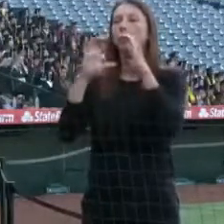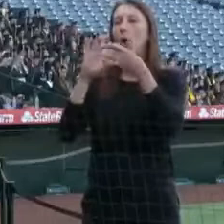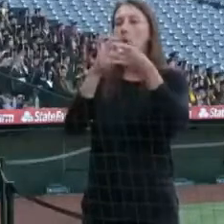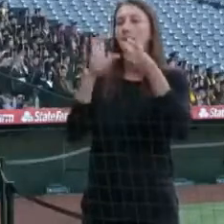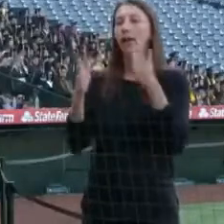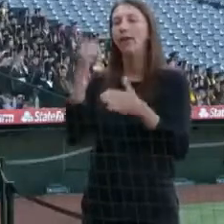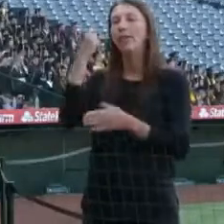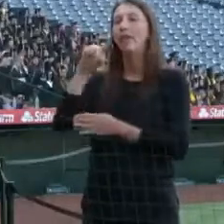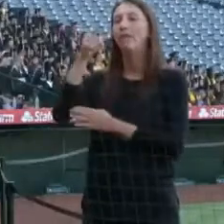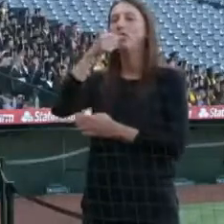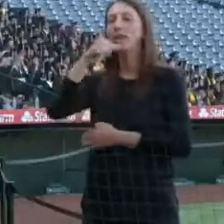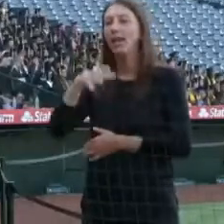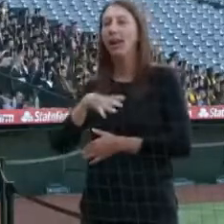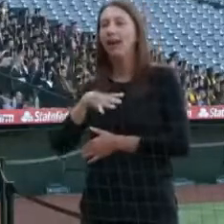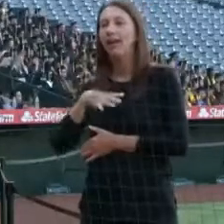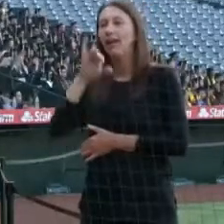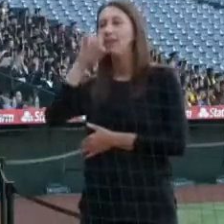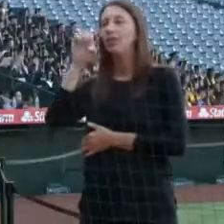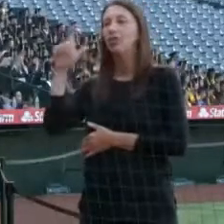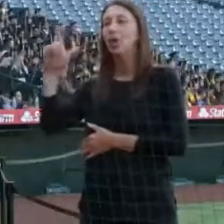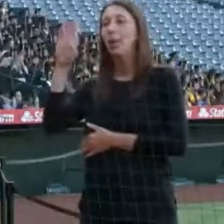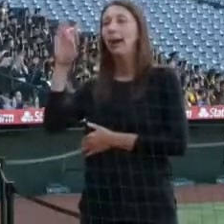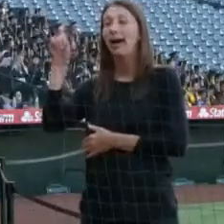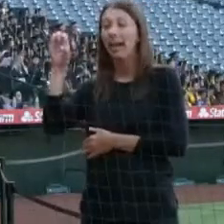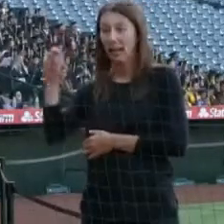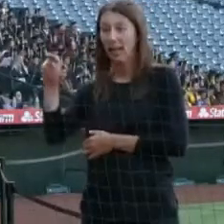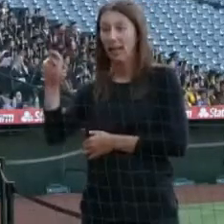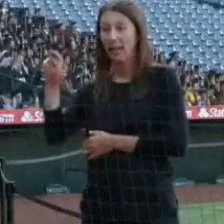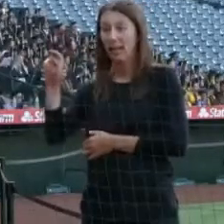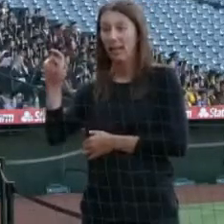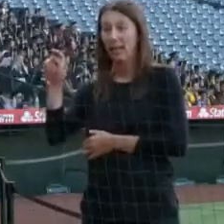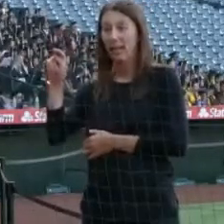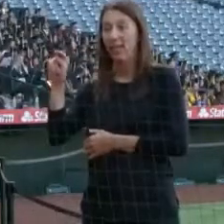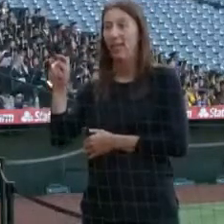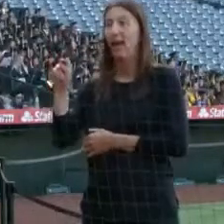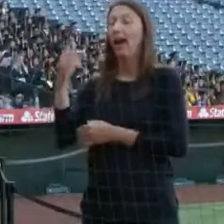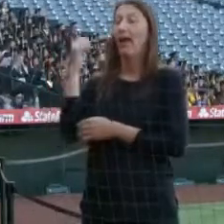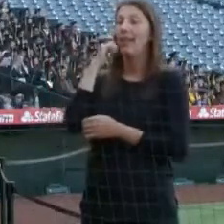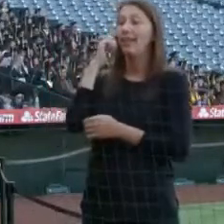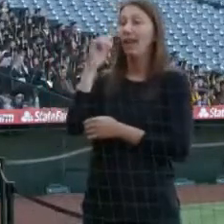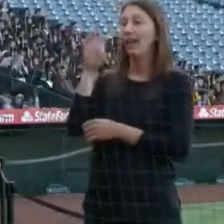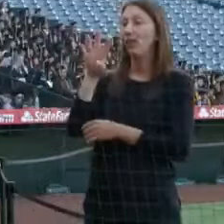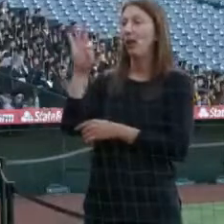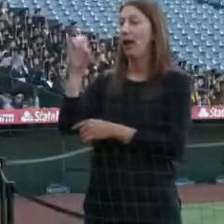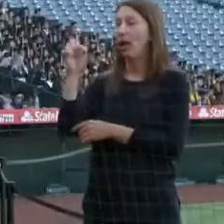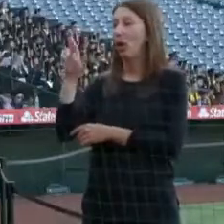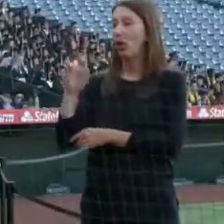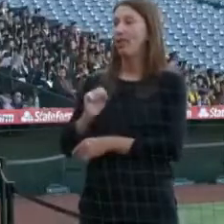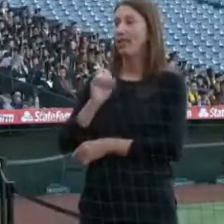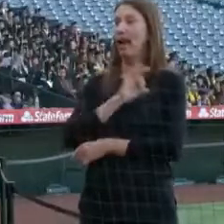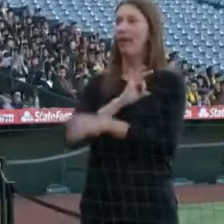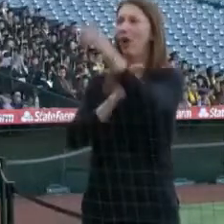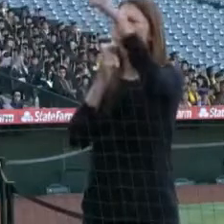than First Lady Jill Biden. The Daily 49er staff